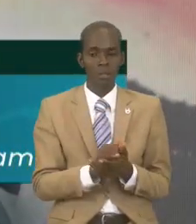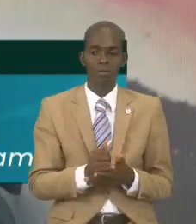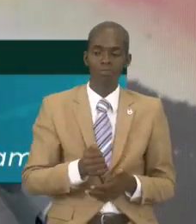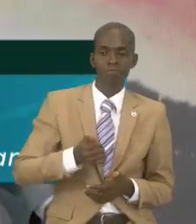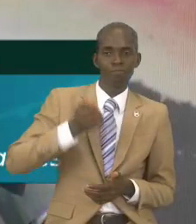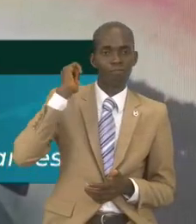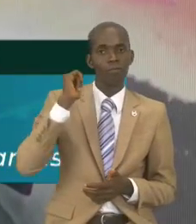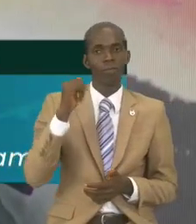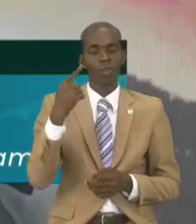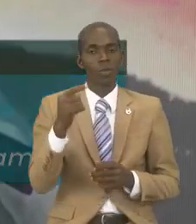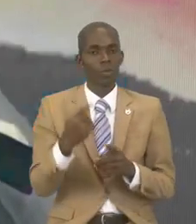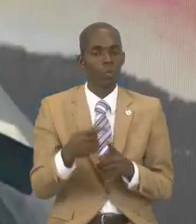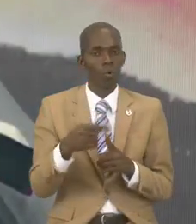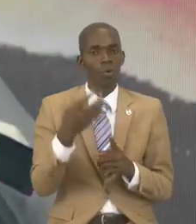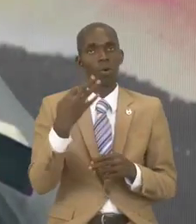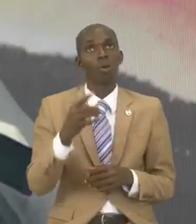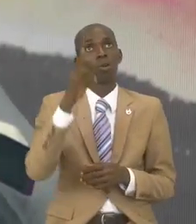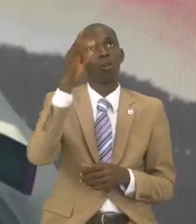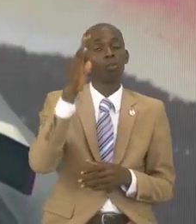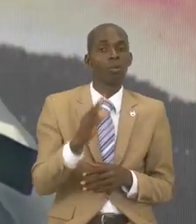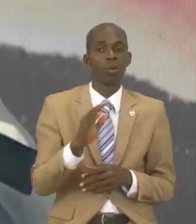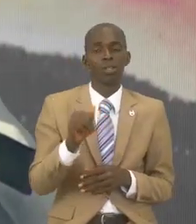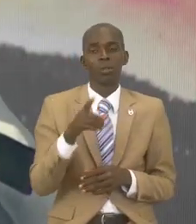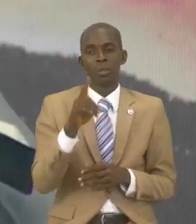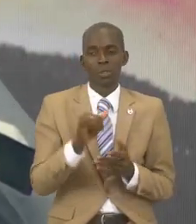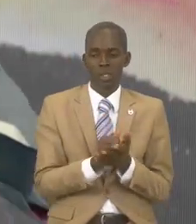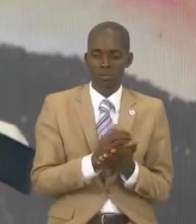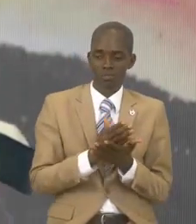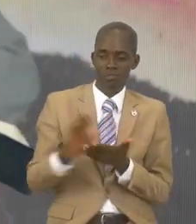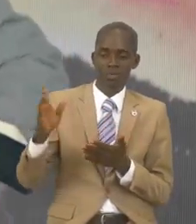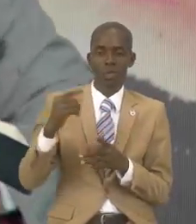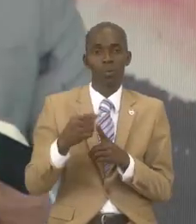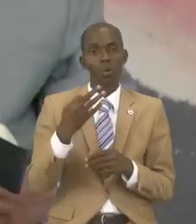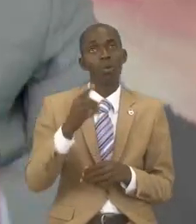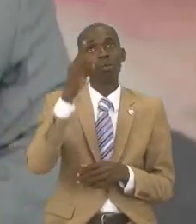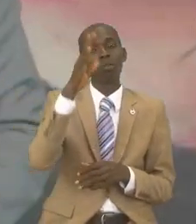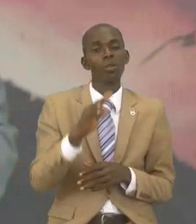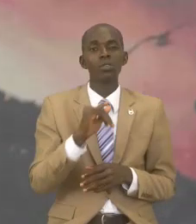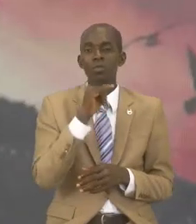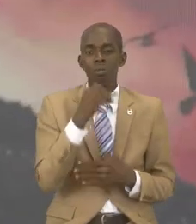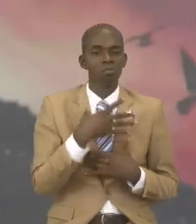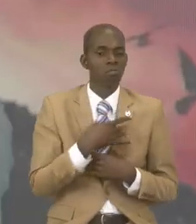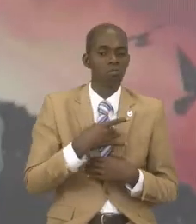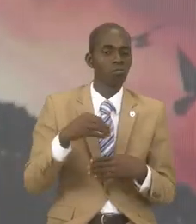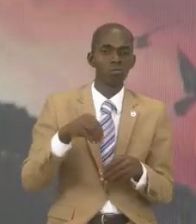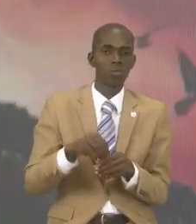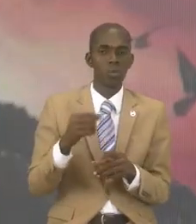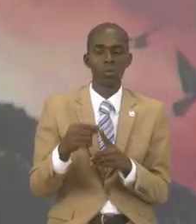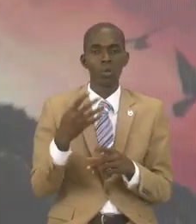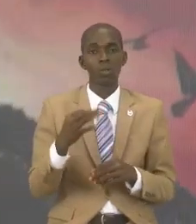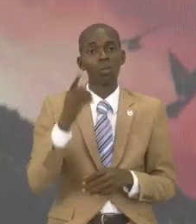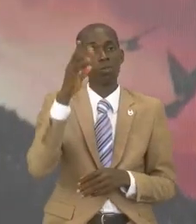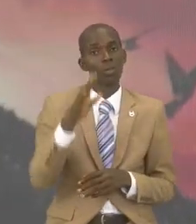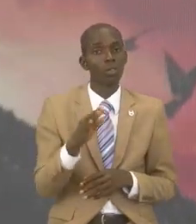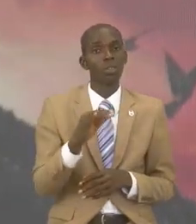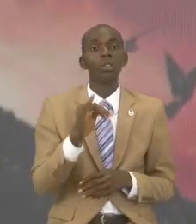who jettisons the light of the word of God, is not interested in that, because